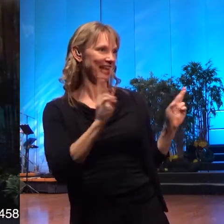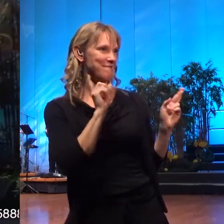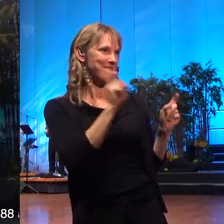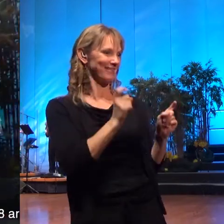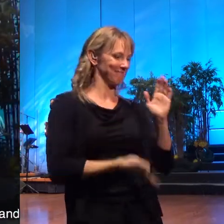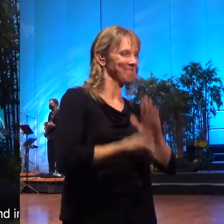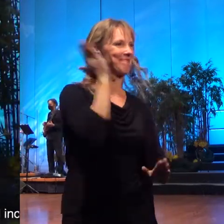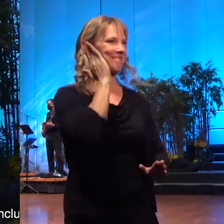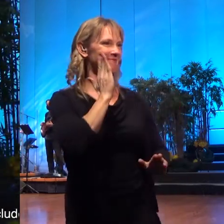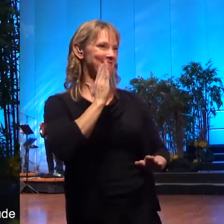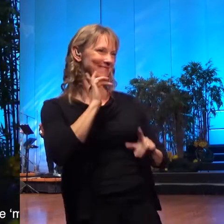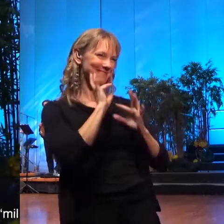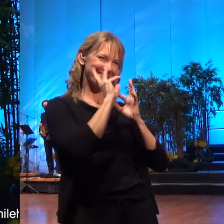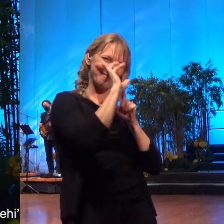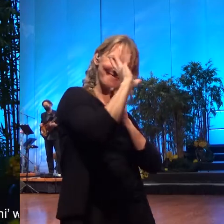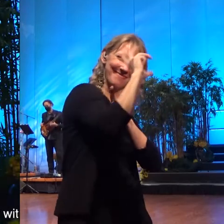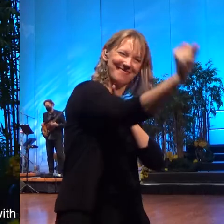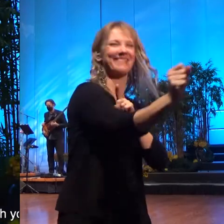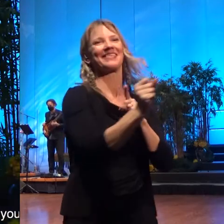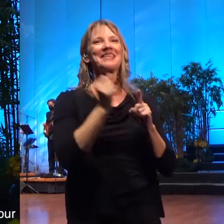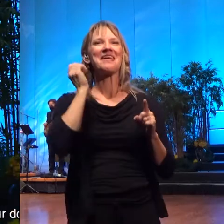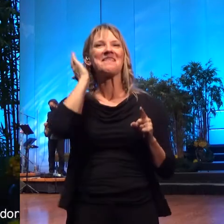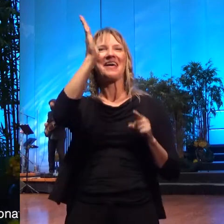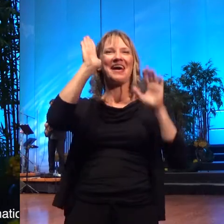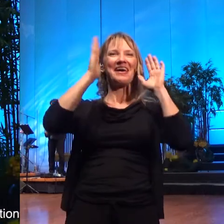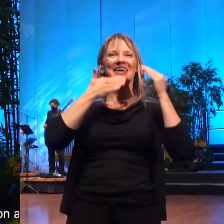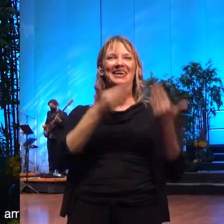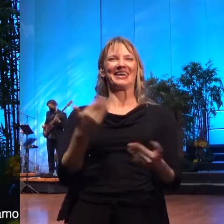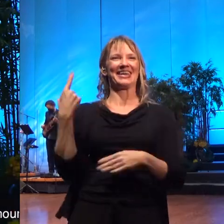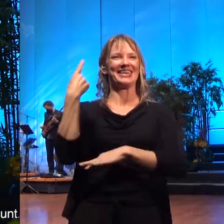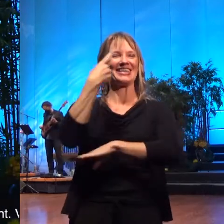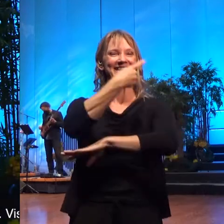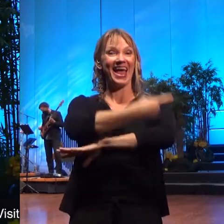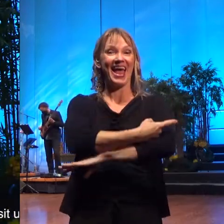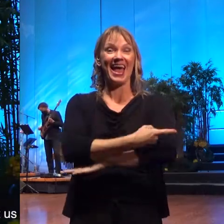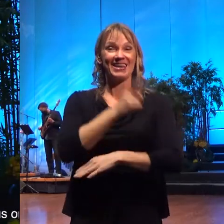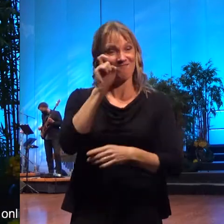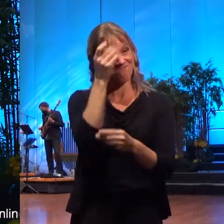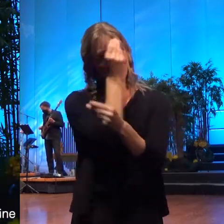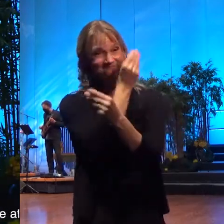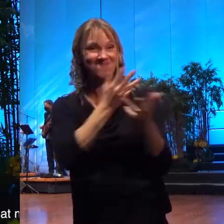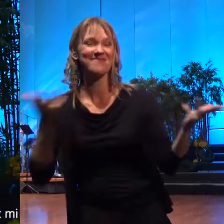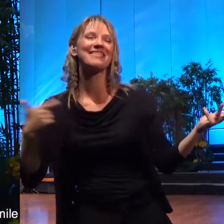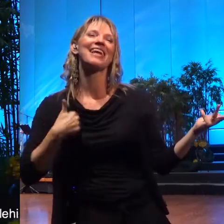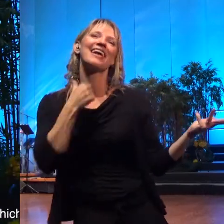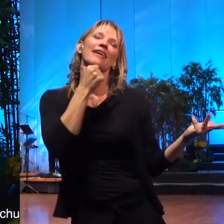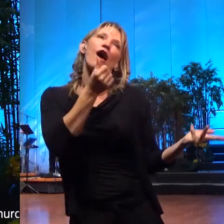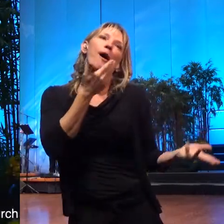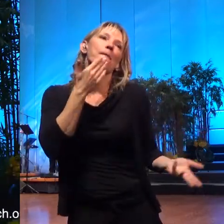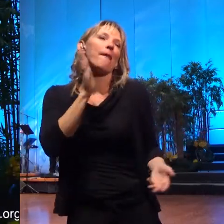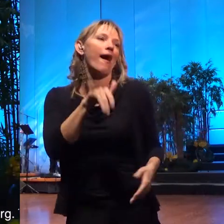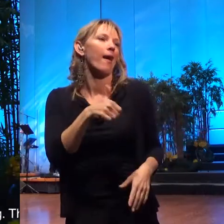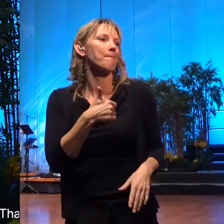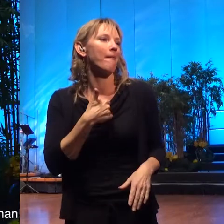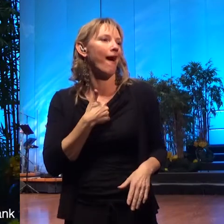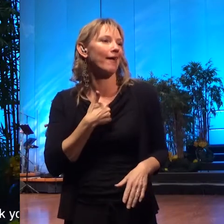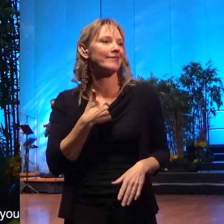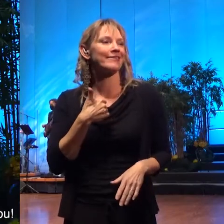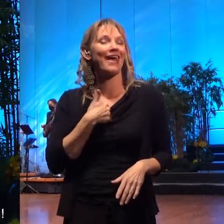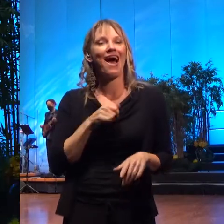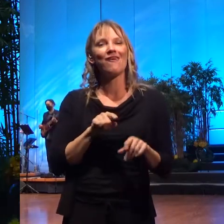the highway? Darling, this is gonna be a good day. And I've gotta say that I'm not